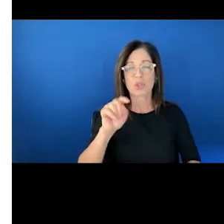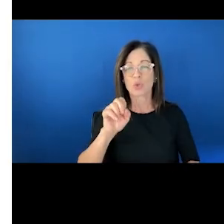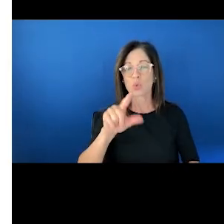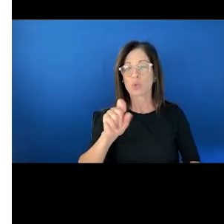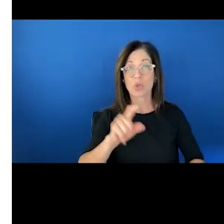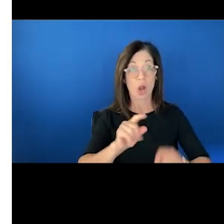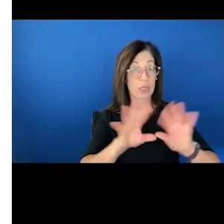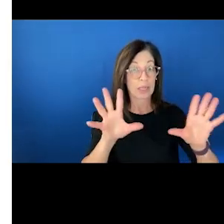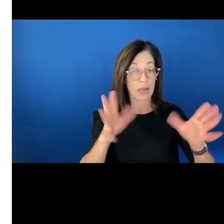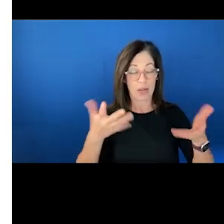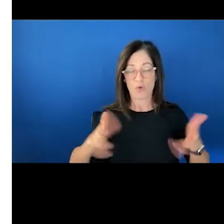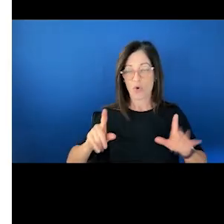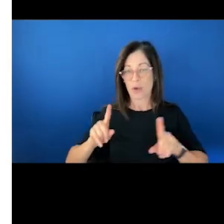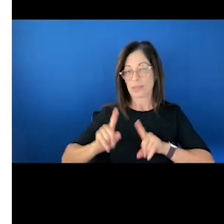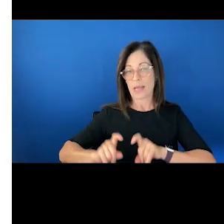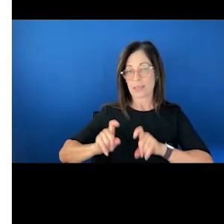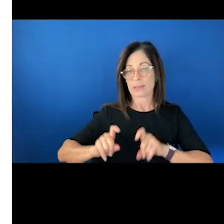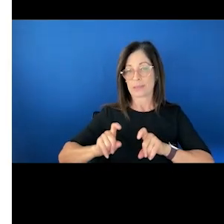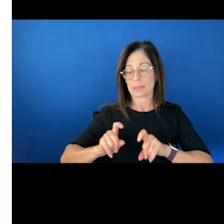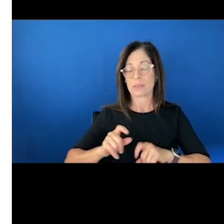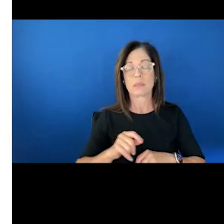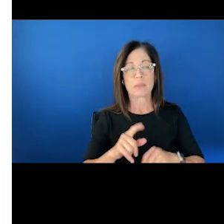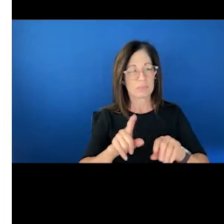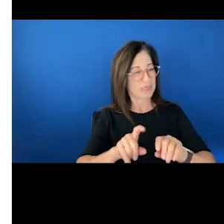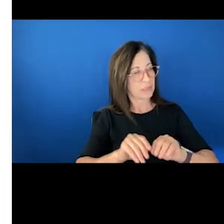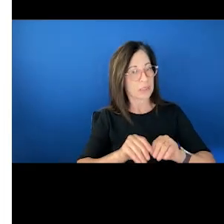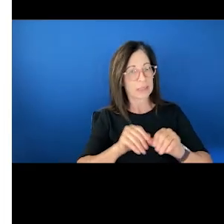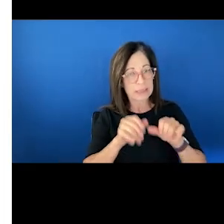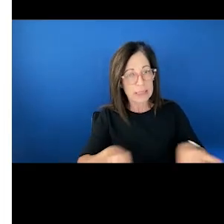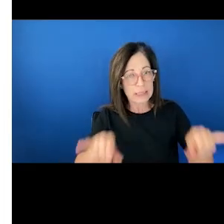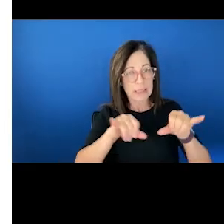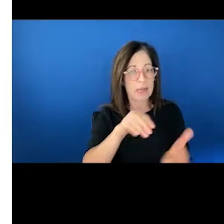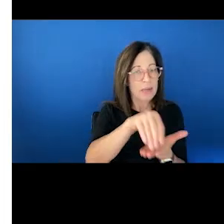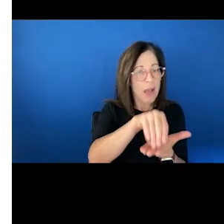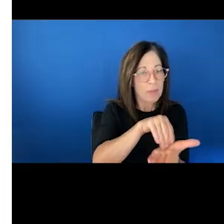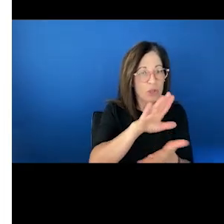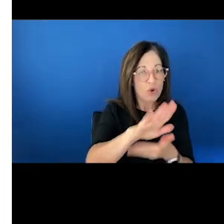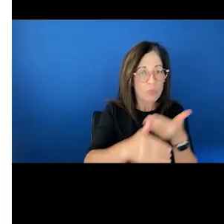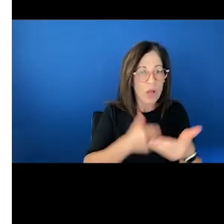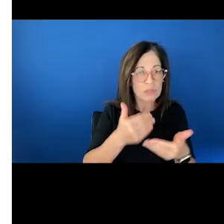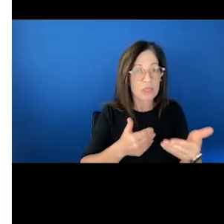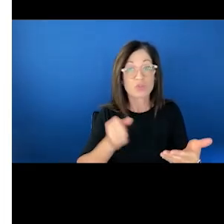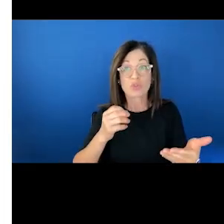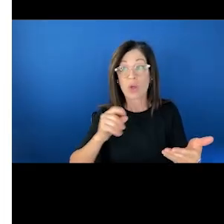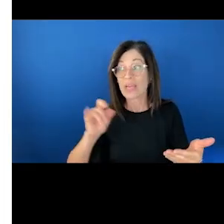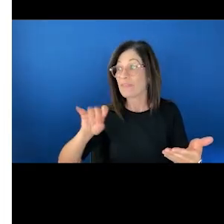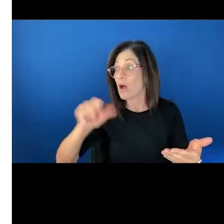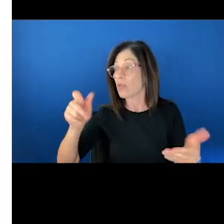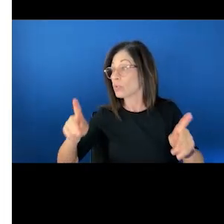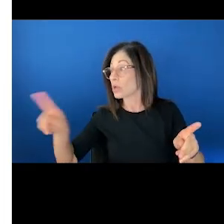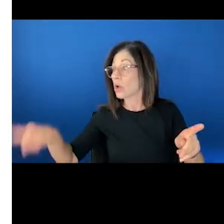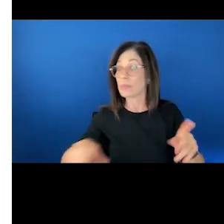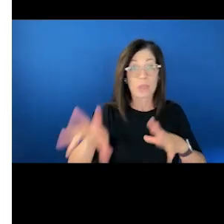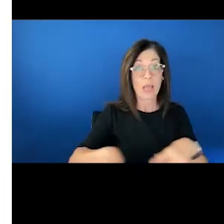and tested. Be consistent and document your process so that others can step in if needed.